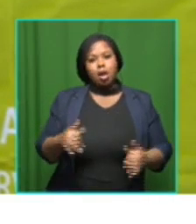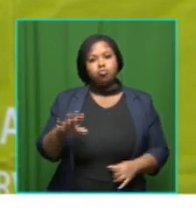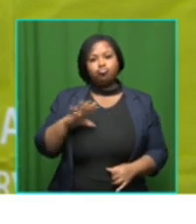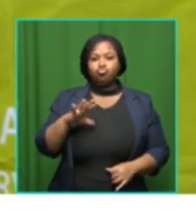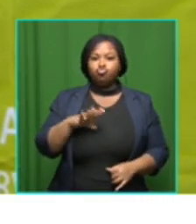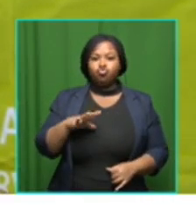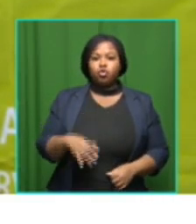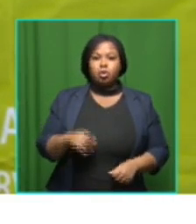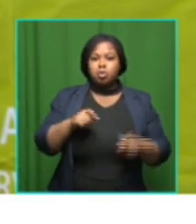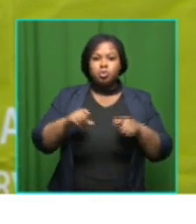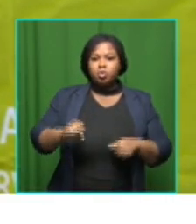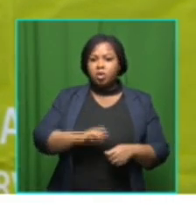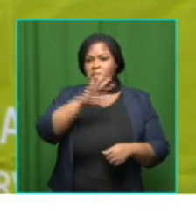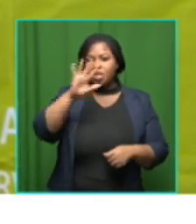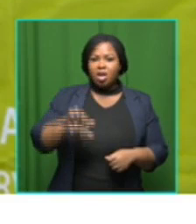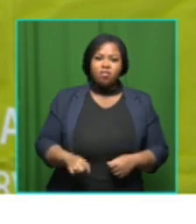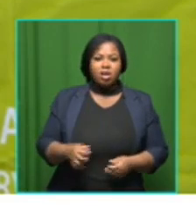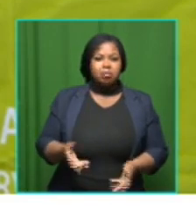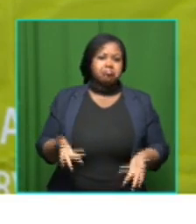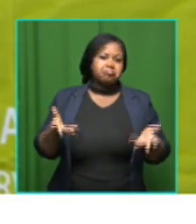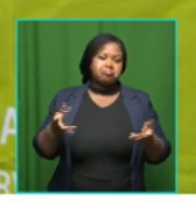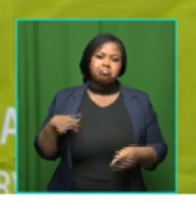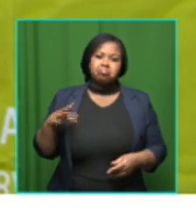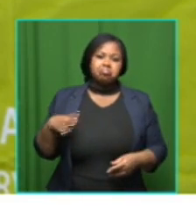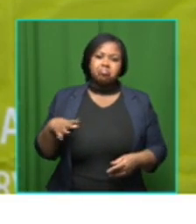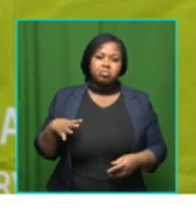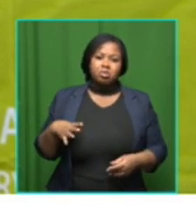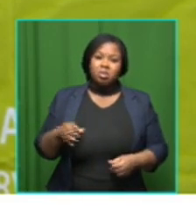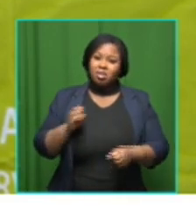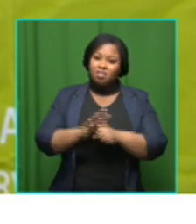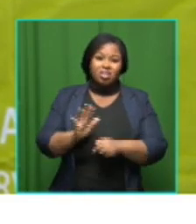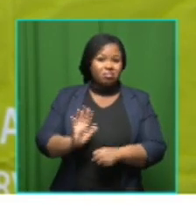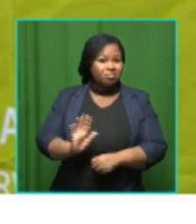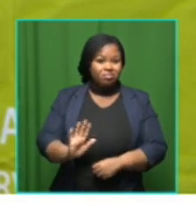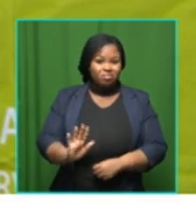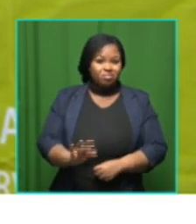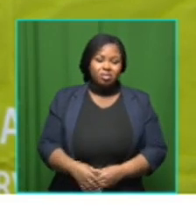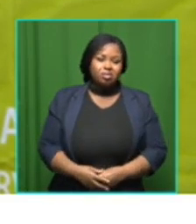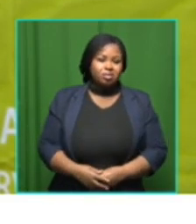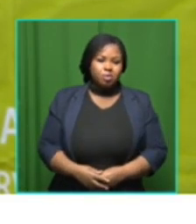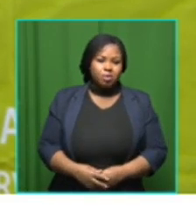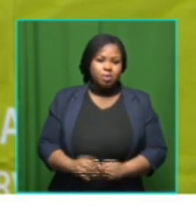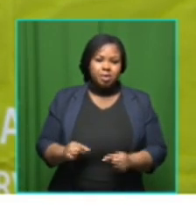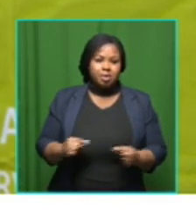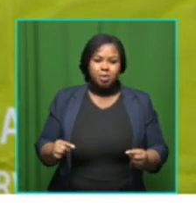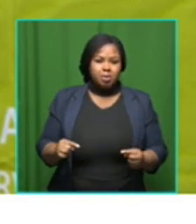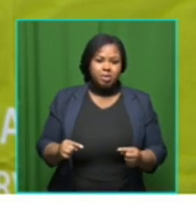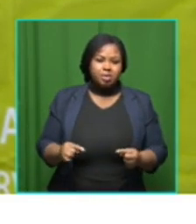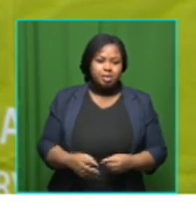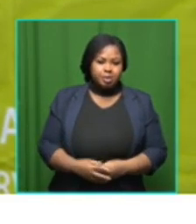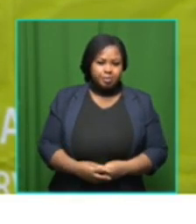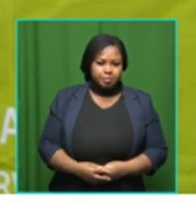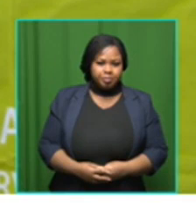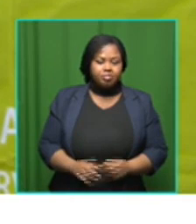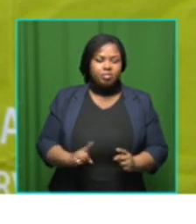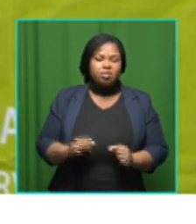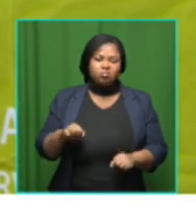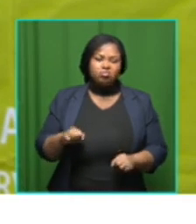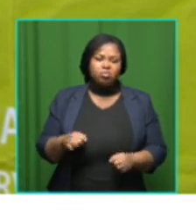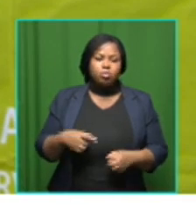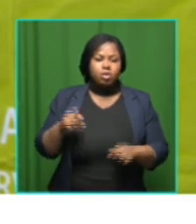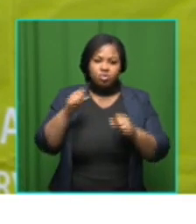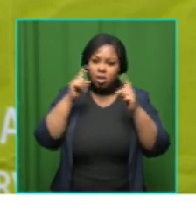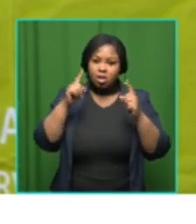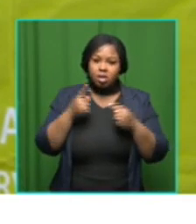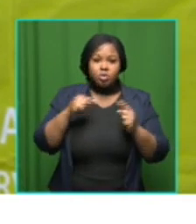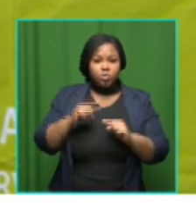South Africans, we can get over this thing, and that's it. It won't affect us like it would have affected other countries. So we must realize we're